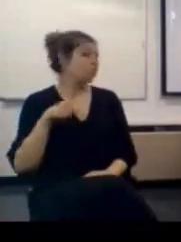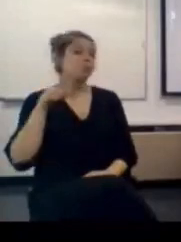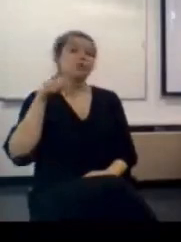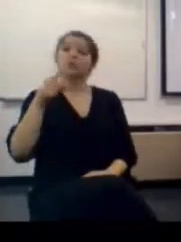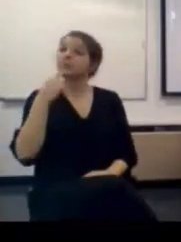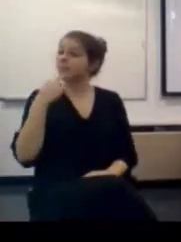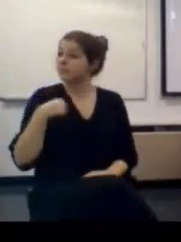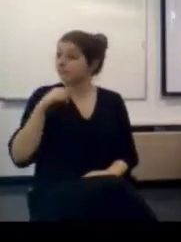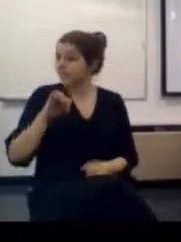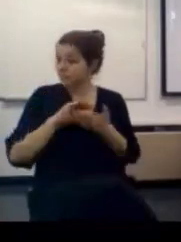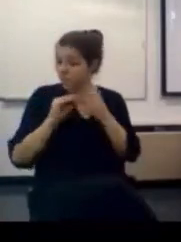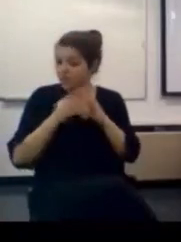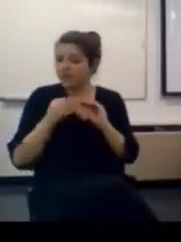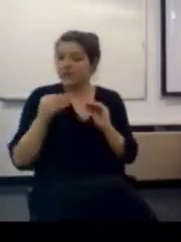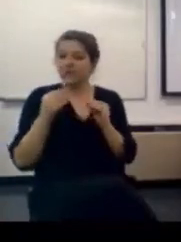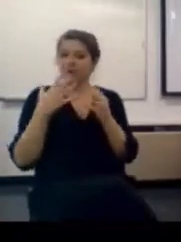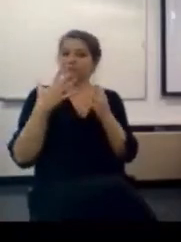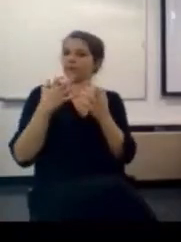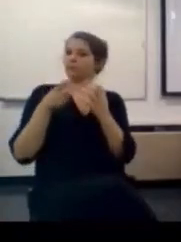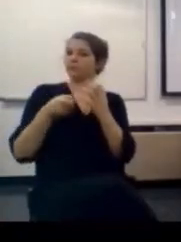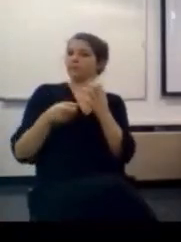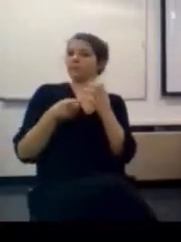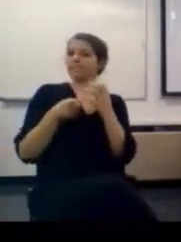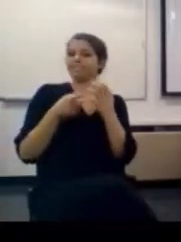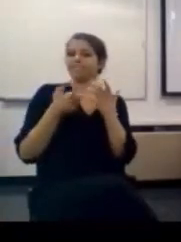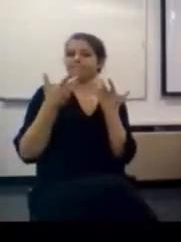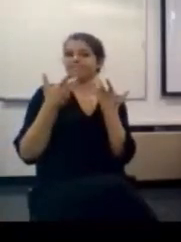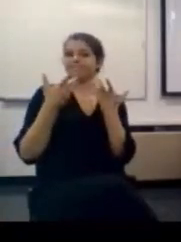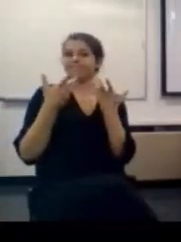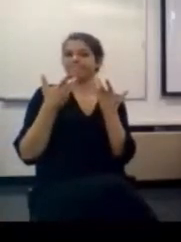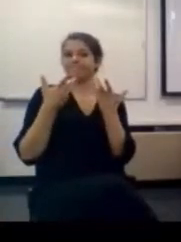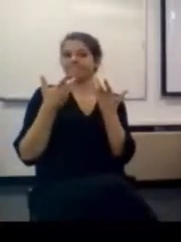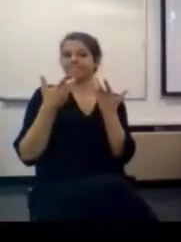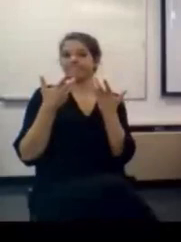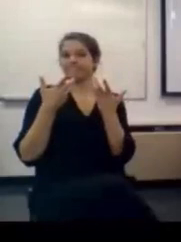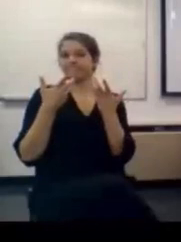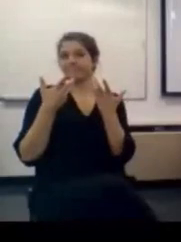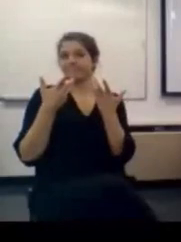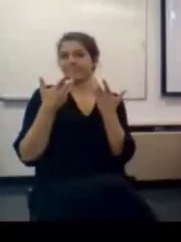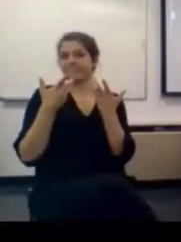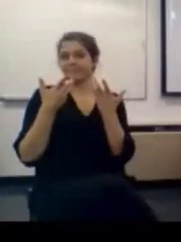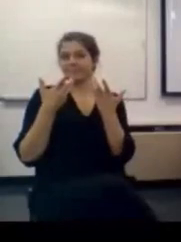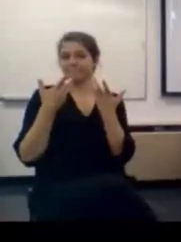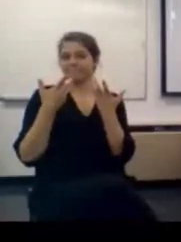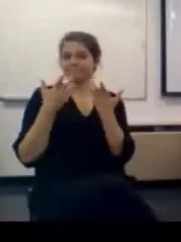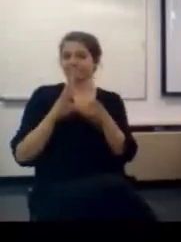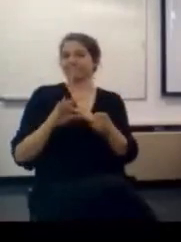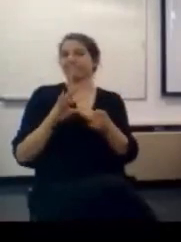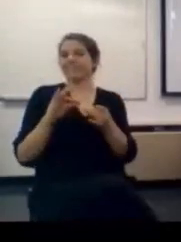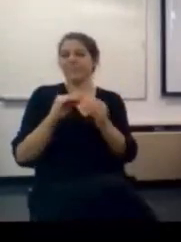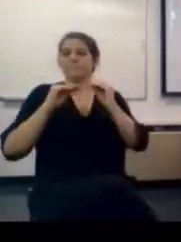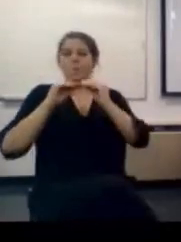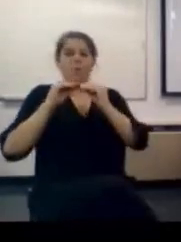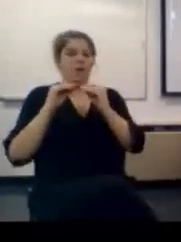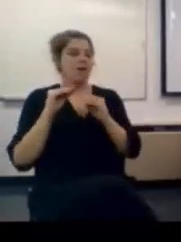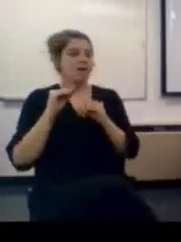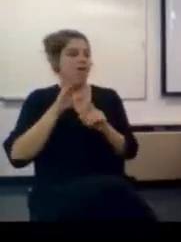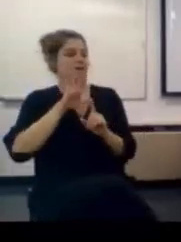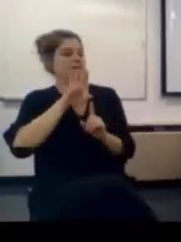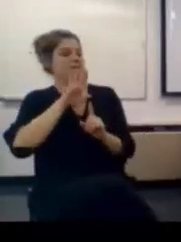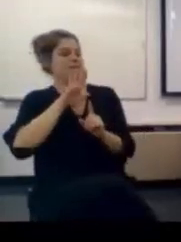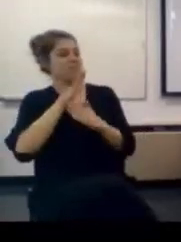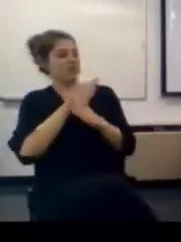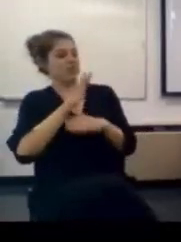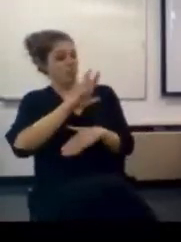you also shared, when you were telling me that story, and I'd like you to sort of brush in or to step into this if you